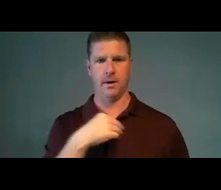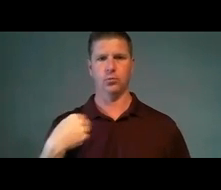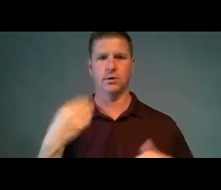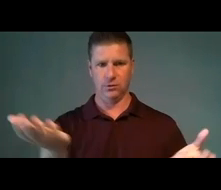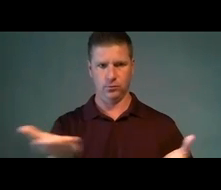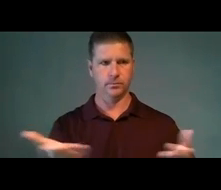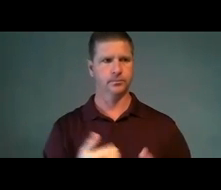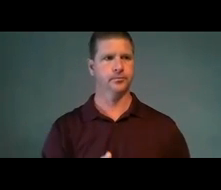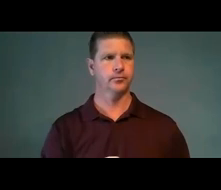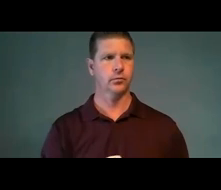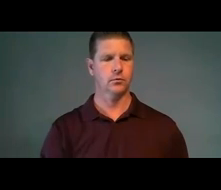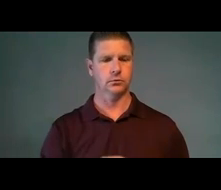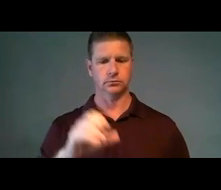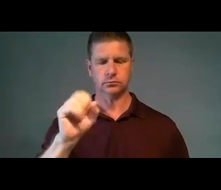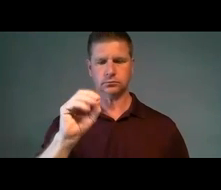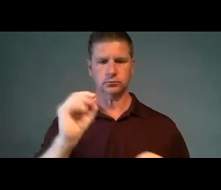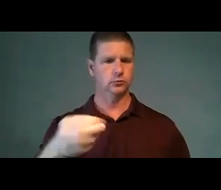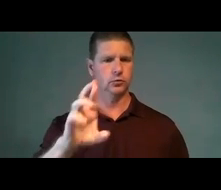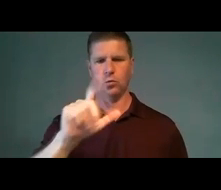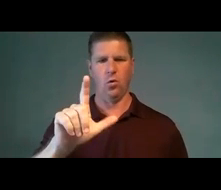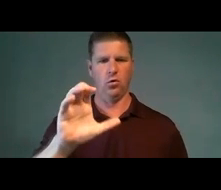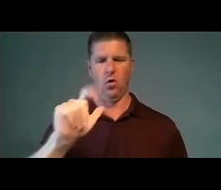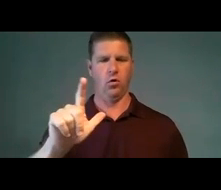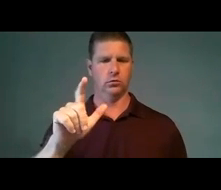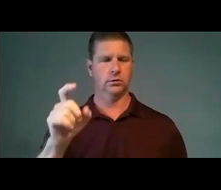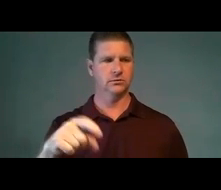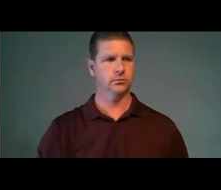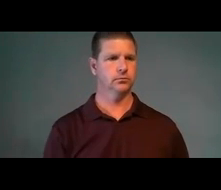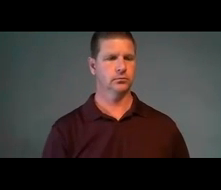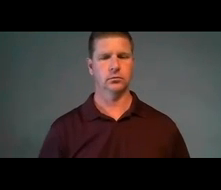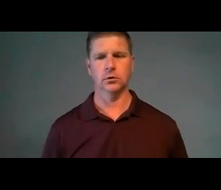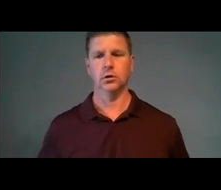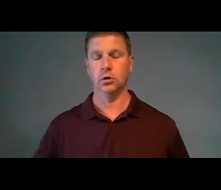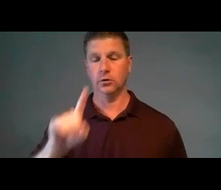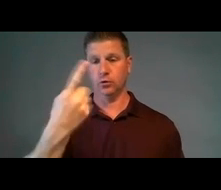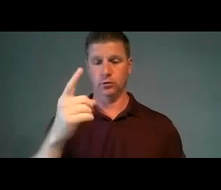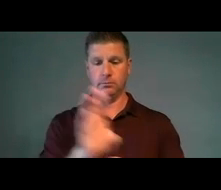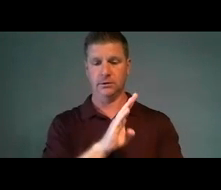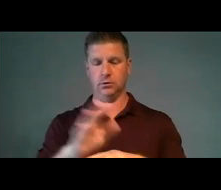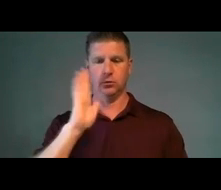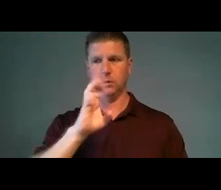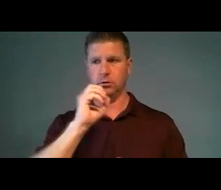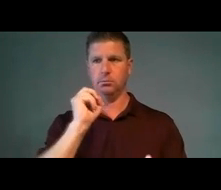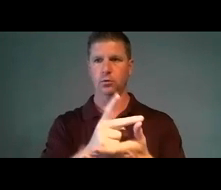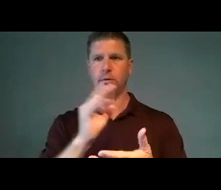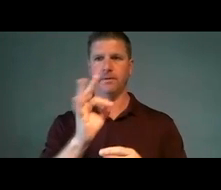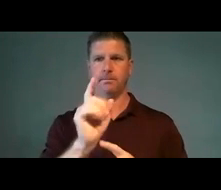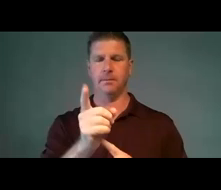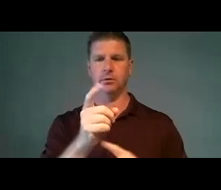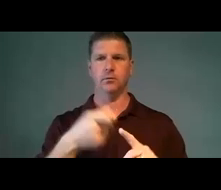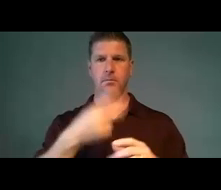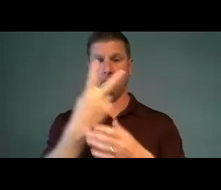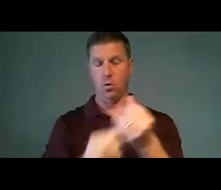present, so no roll call is really necessary. First really order of business will be approval of the minutes from both